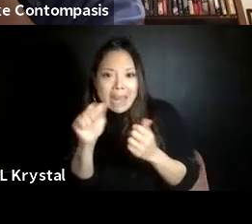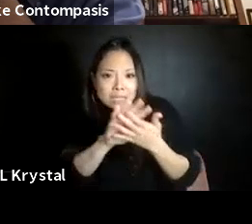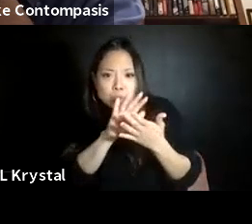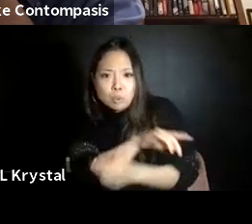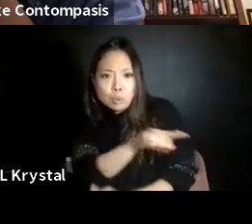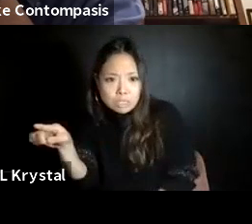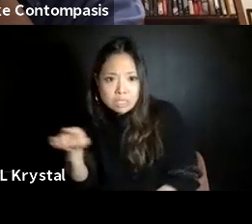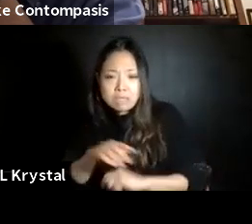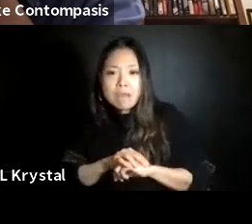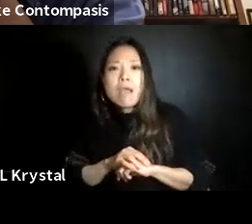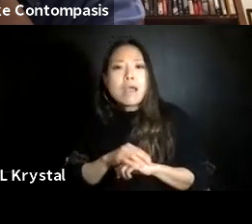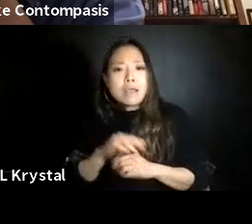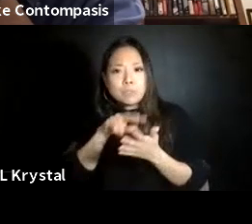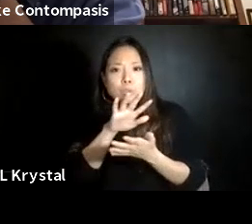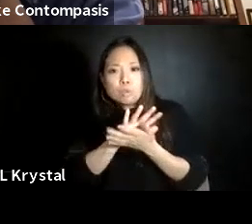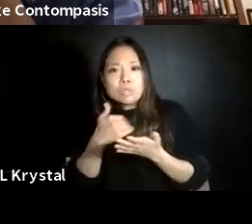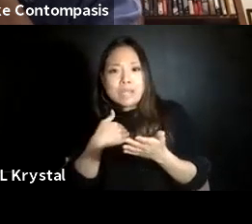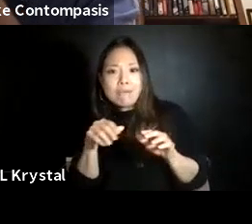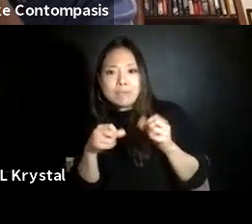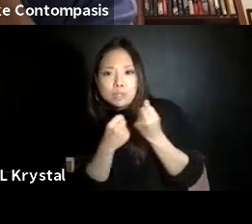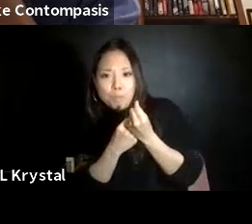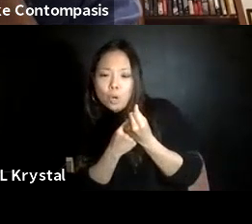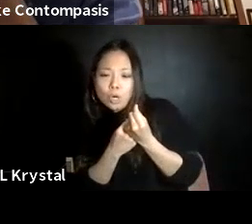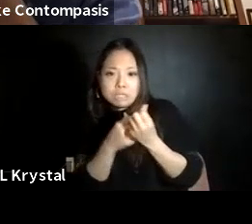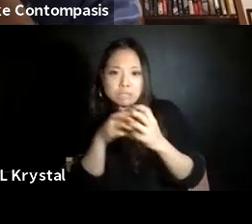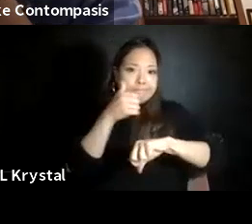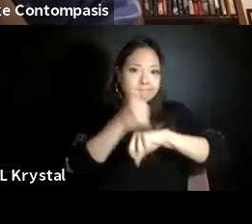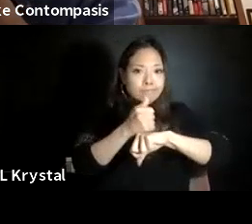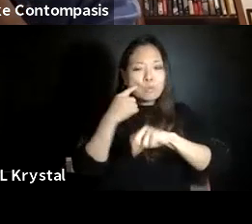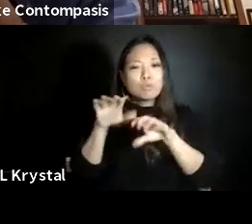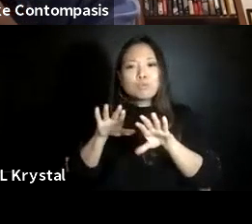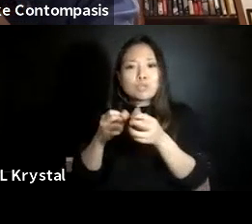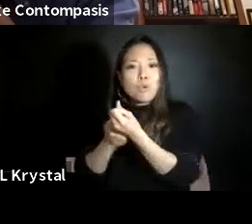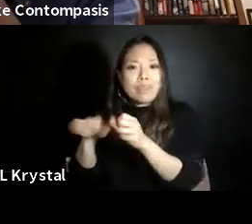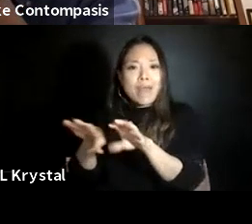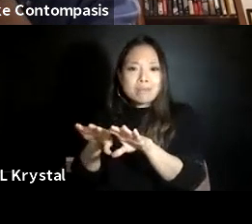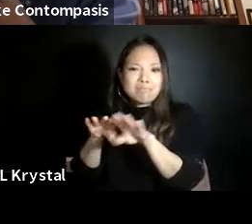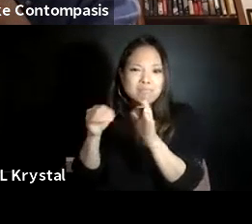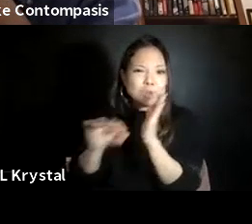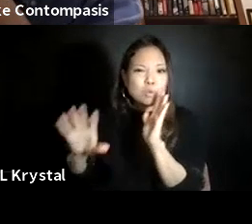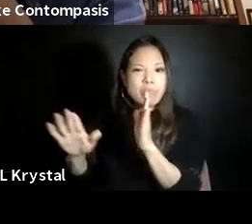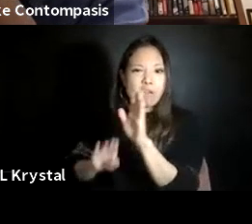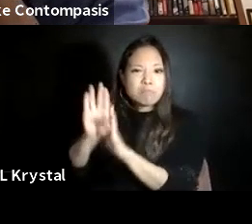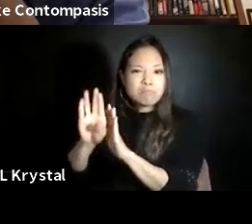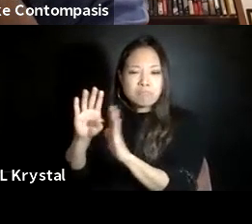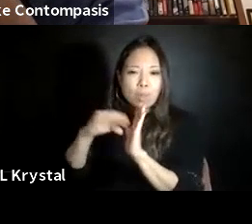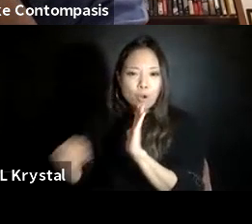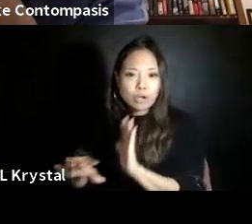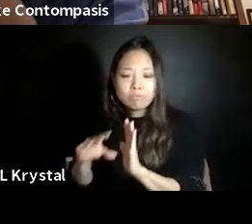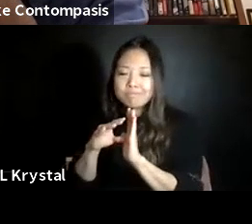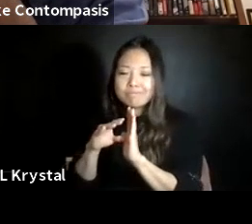the supports in place to be able to support the child in their learning. So whether it's,